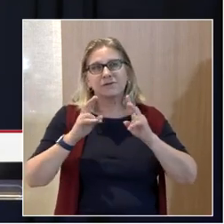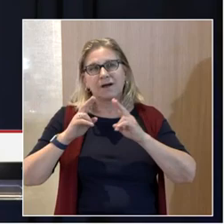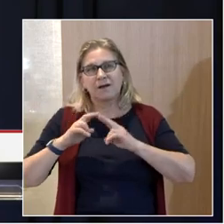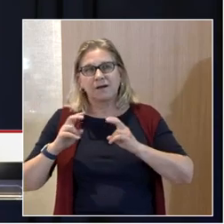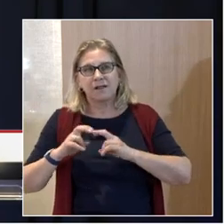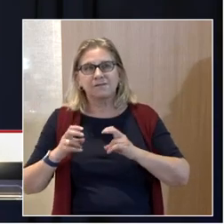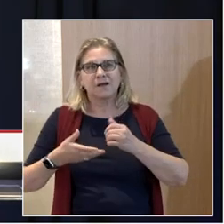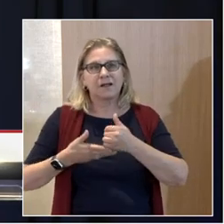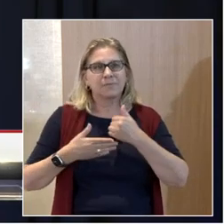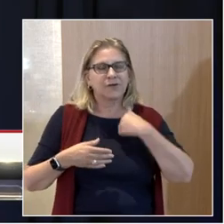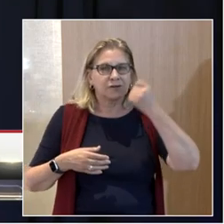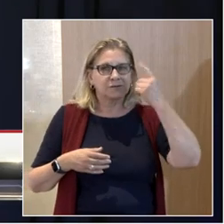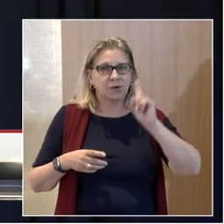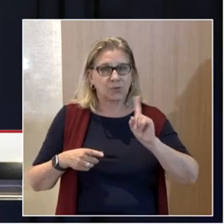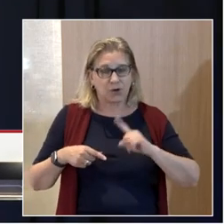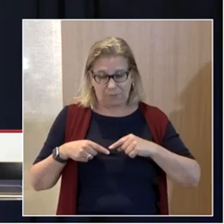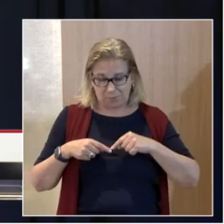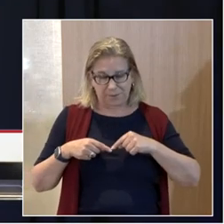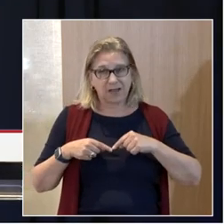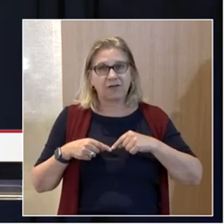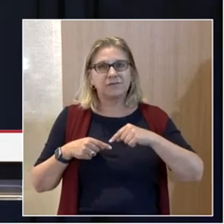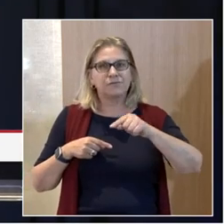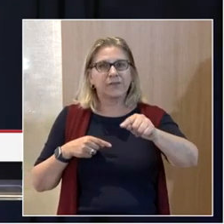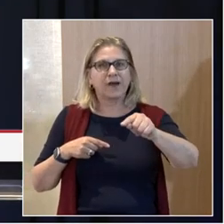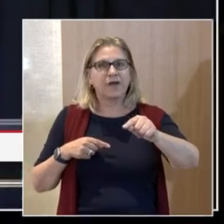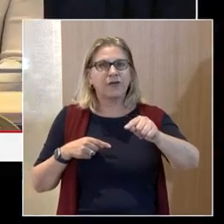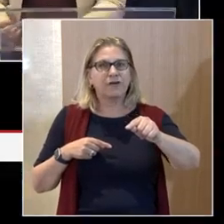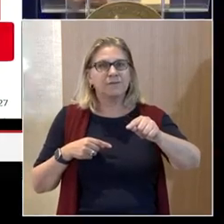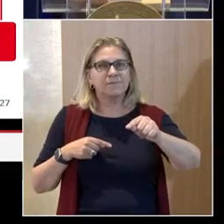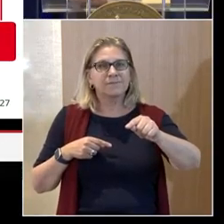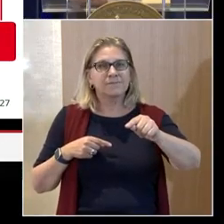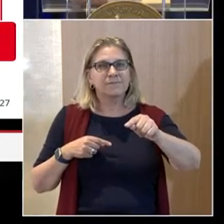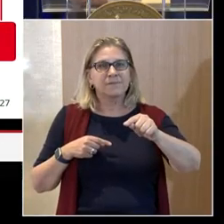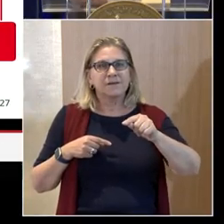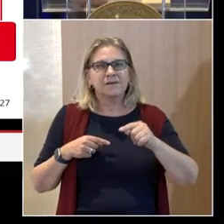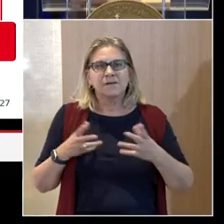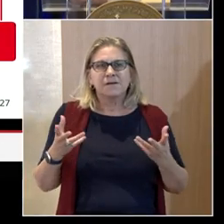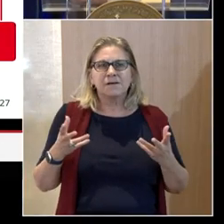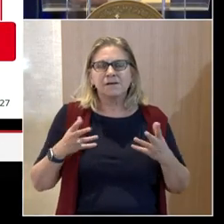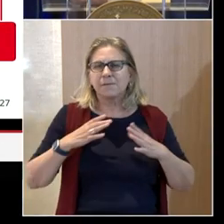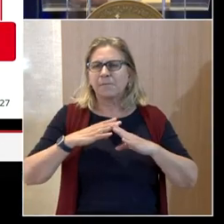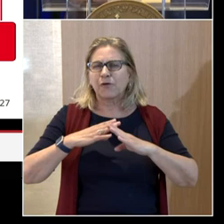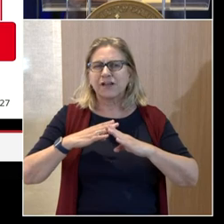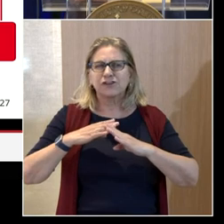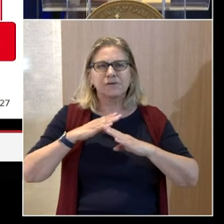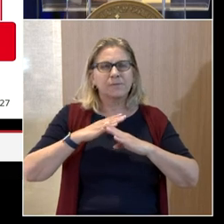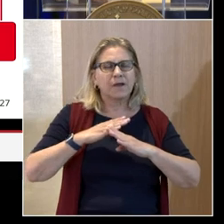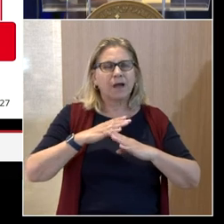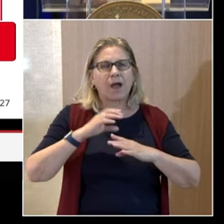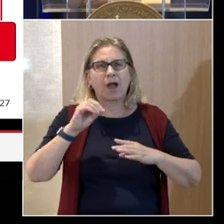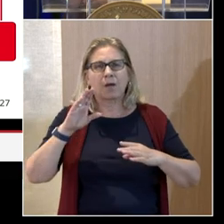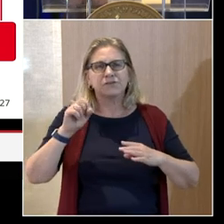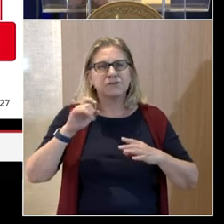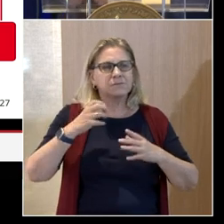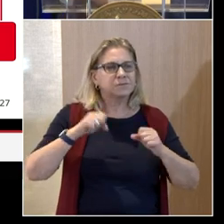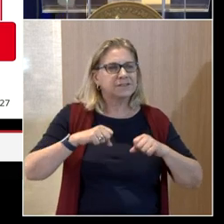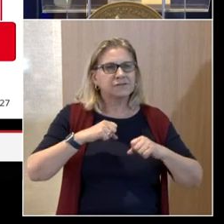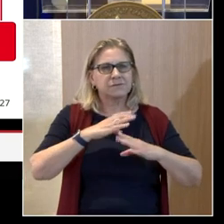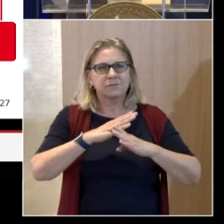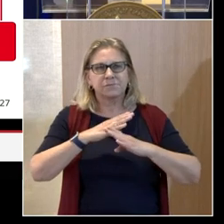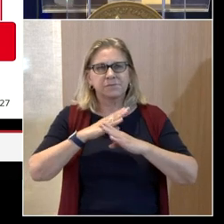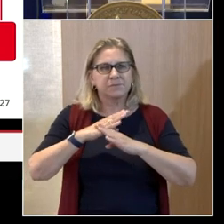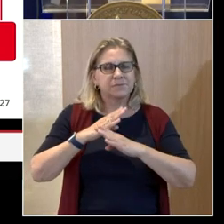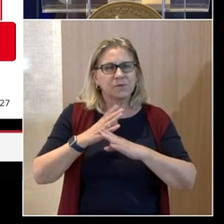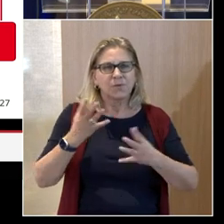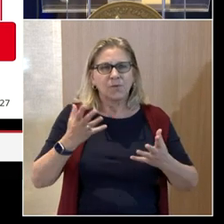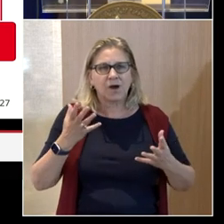what some of the potential impediments have been to implementing these past plans in downtown. There's a lot of good ideas, probably some new